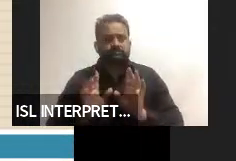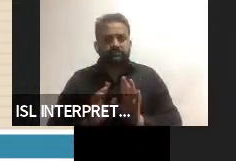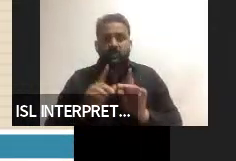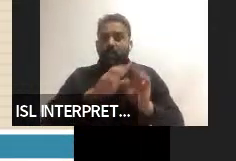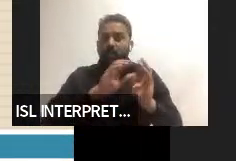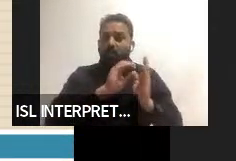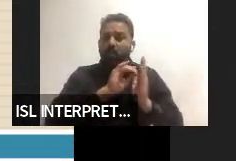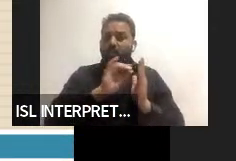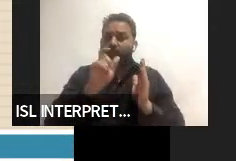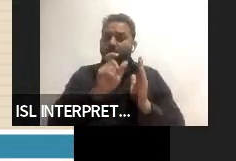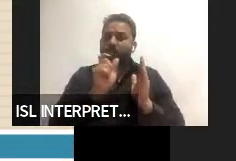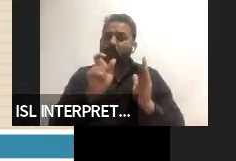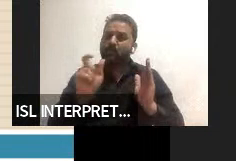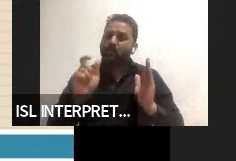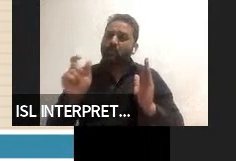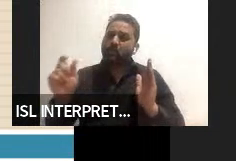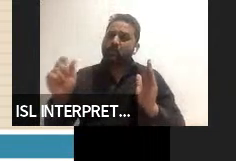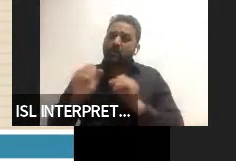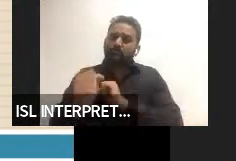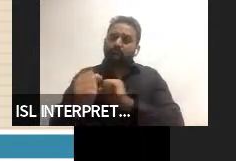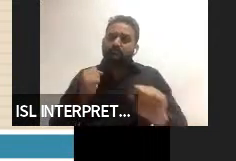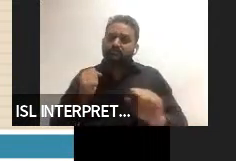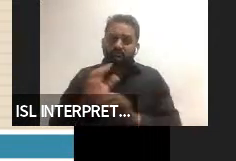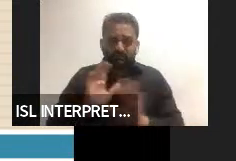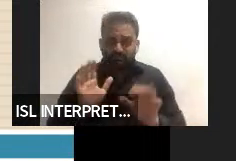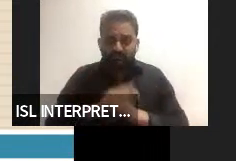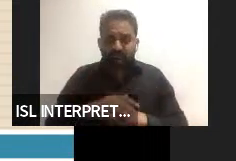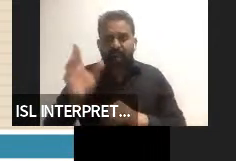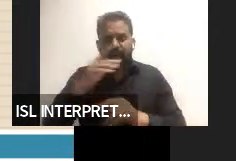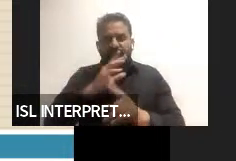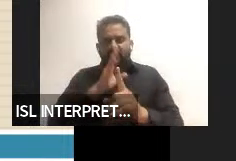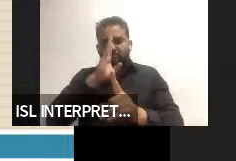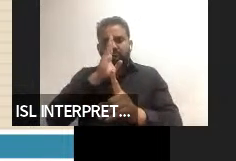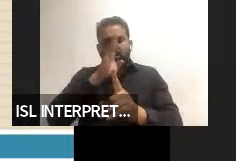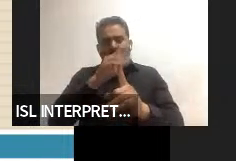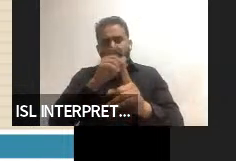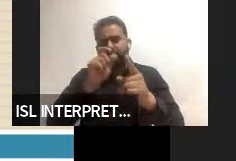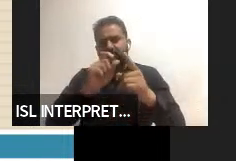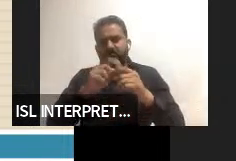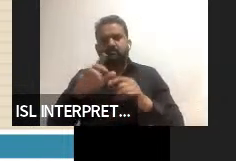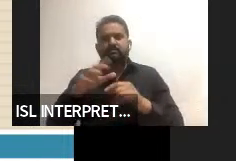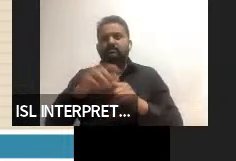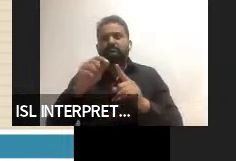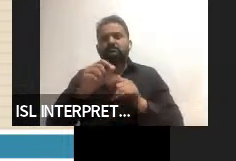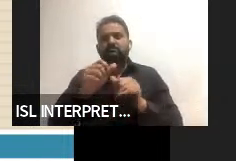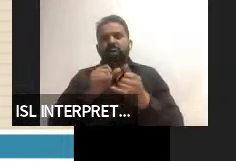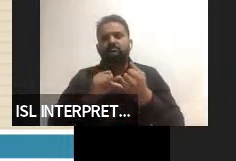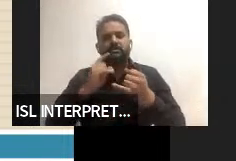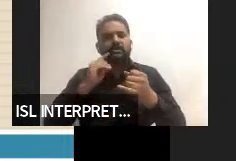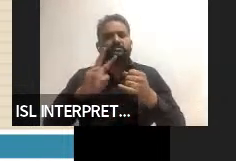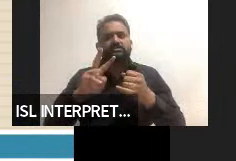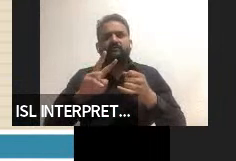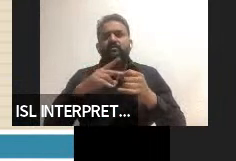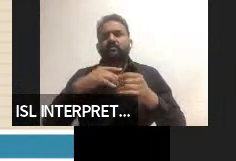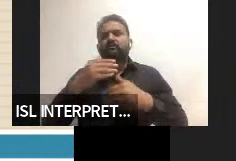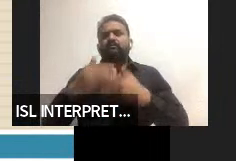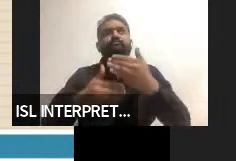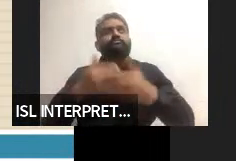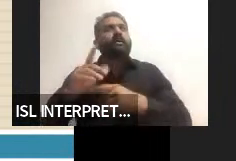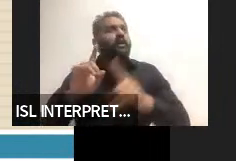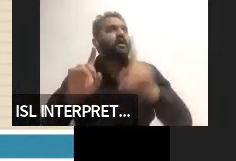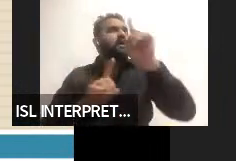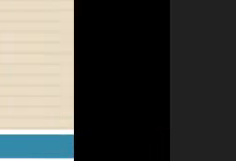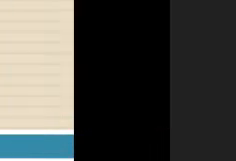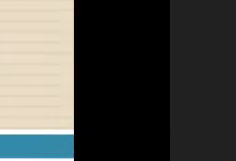many words in your sentences. Use in a direct mode, no passive voice. Don't use conditional sentences